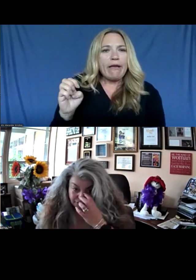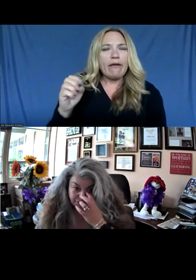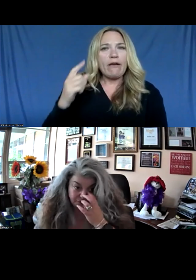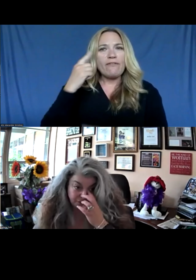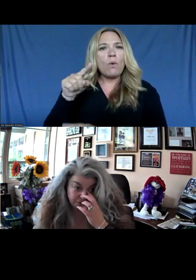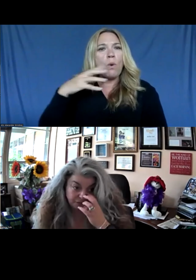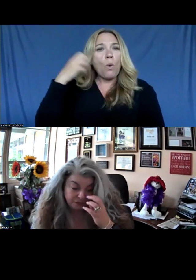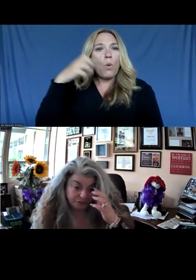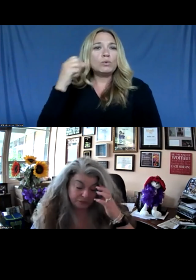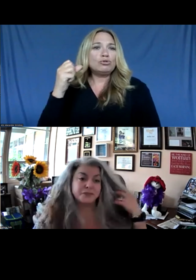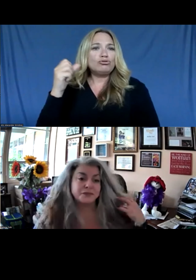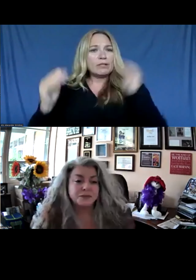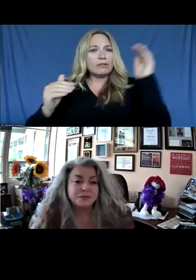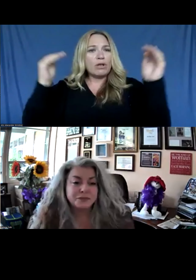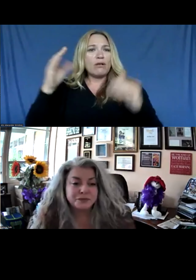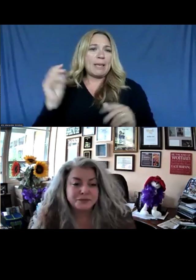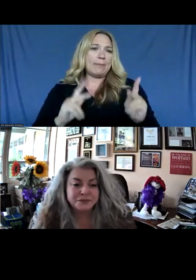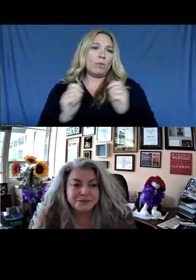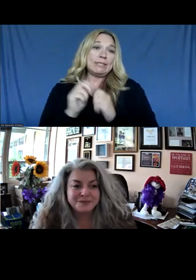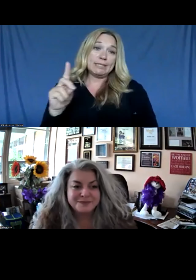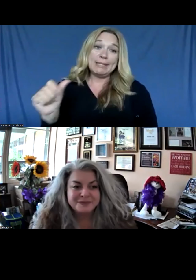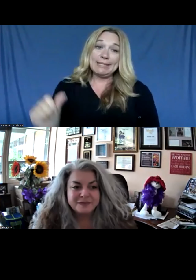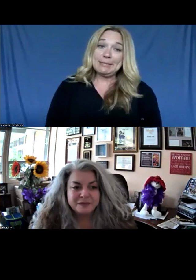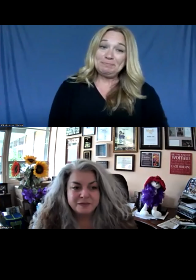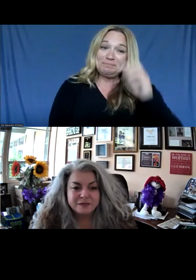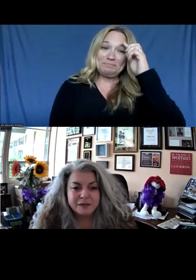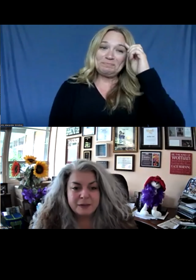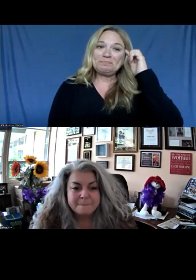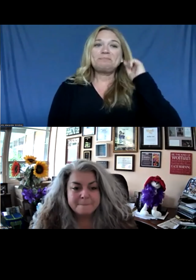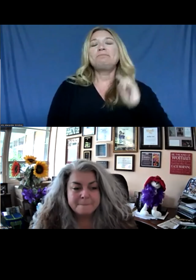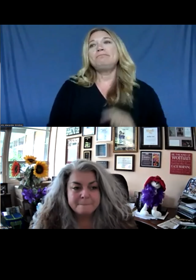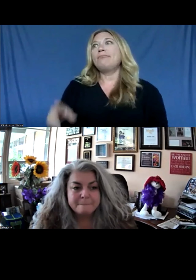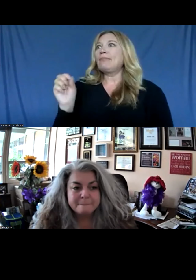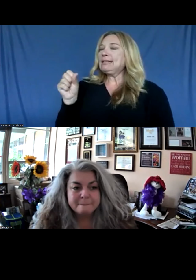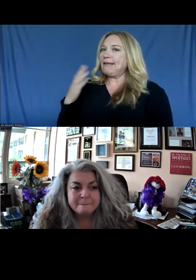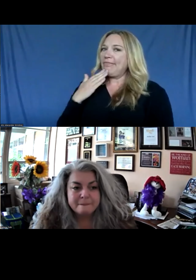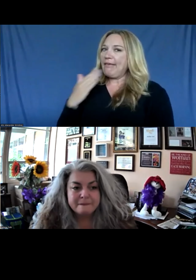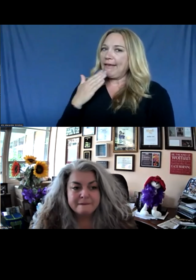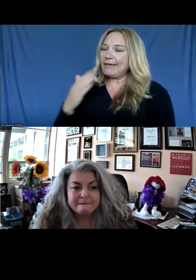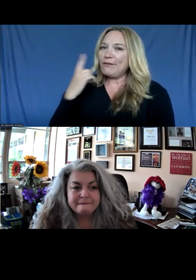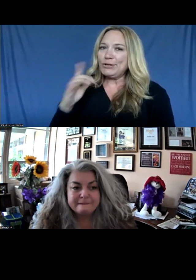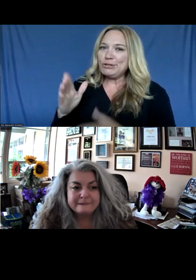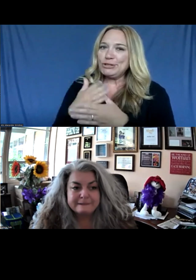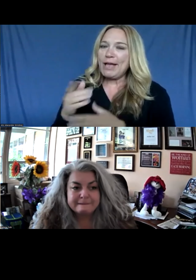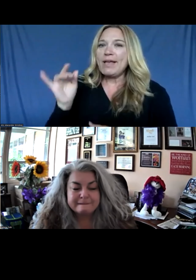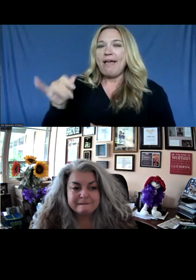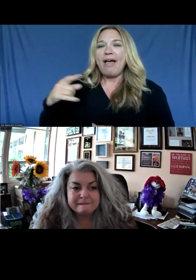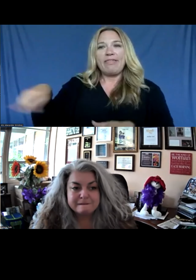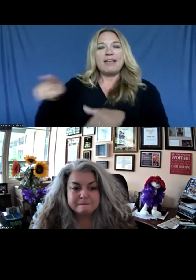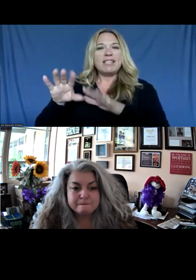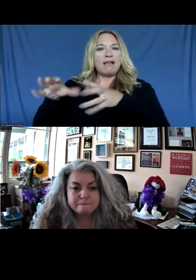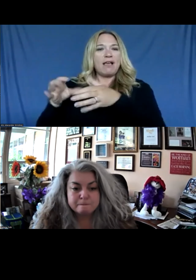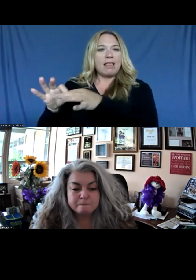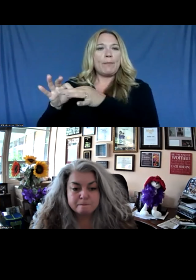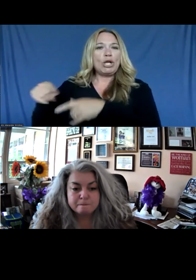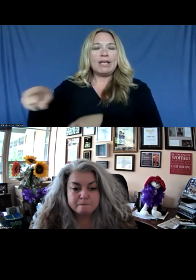with disabilities, Mariah. That's perfect. Yeah, thank you so much for sharing that. And I know that the collaborative is keeping an eye on those